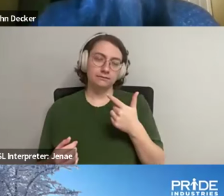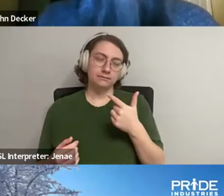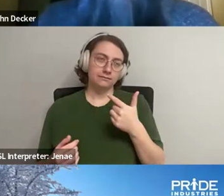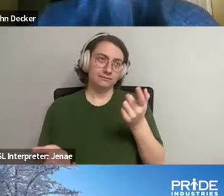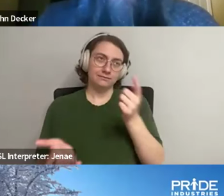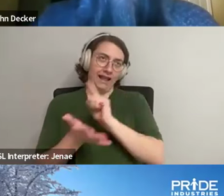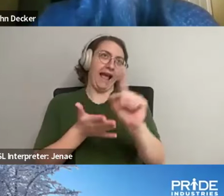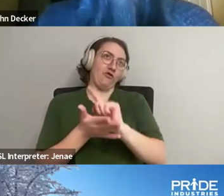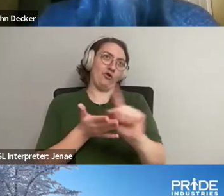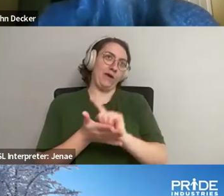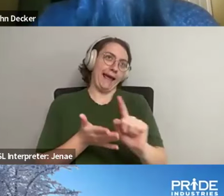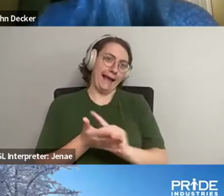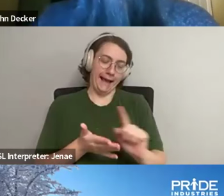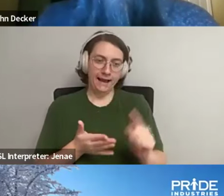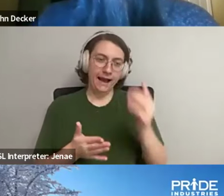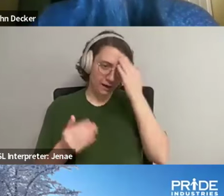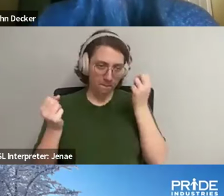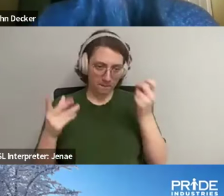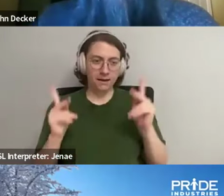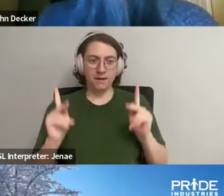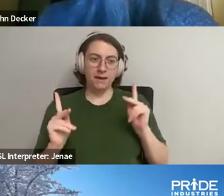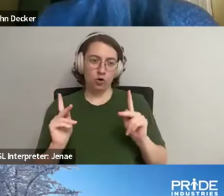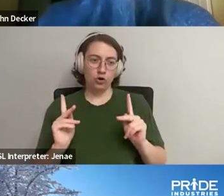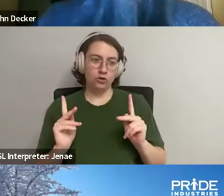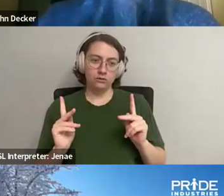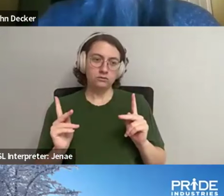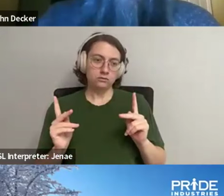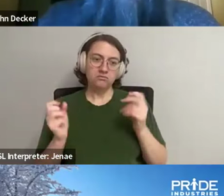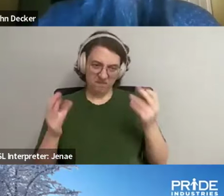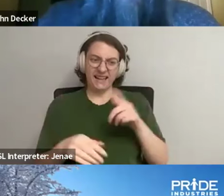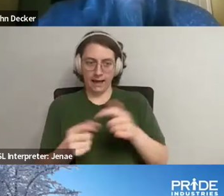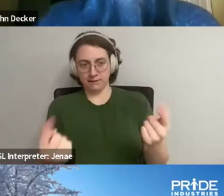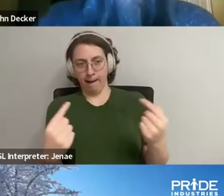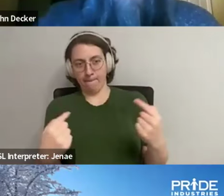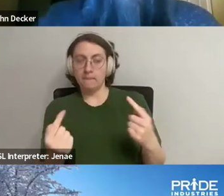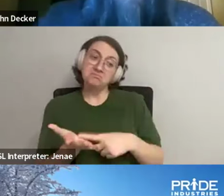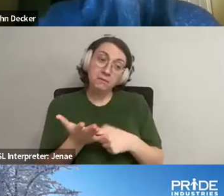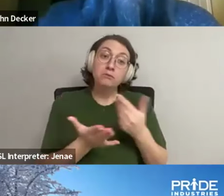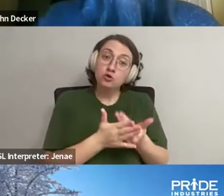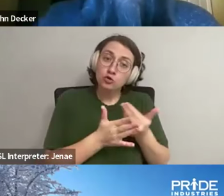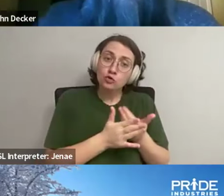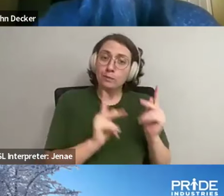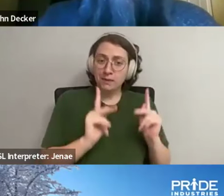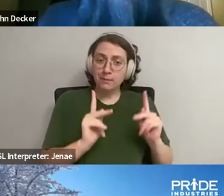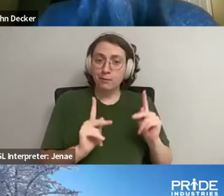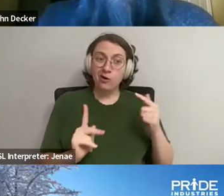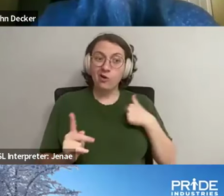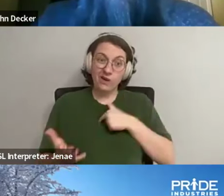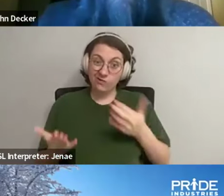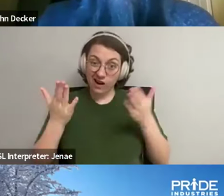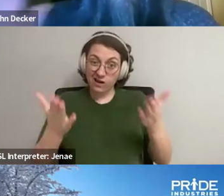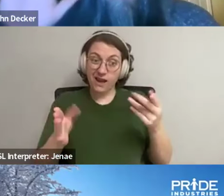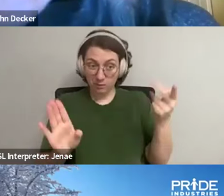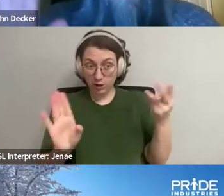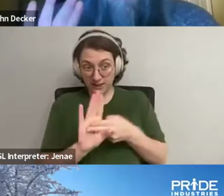every week when we do this, and I know a lot of people are repeat visitors, but we do sometimes have new vendors that we recommend participate in this. And